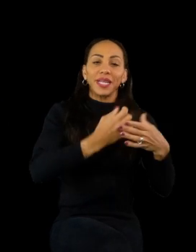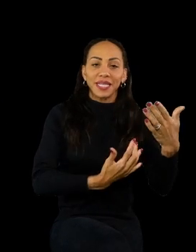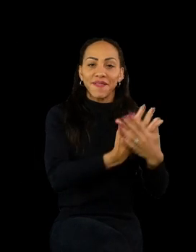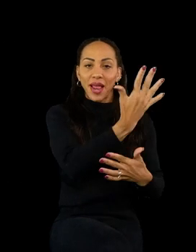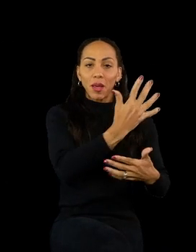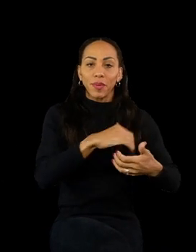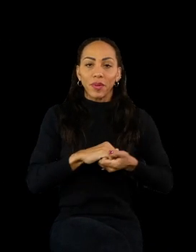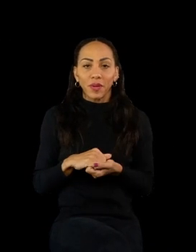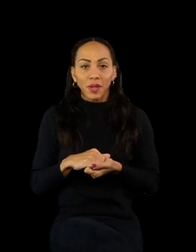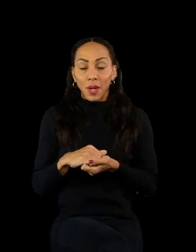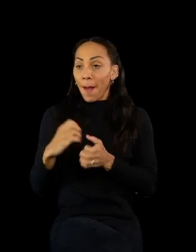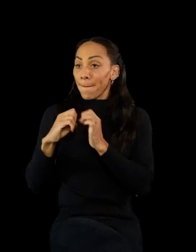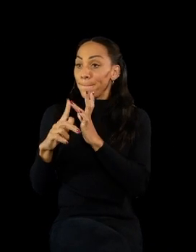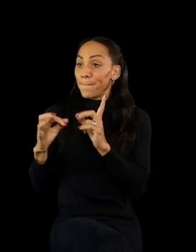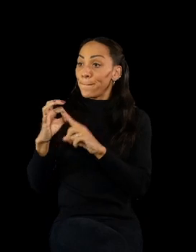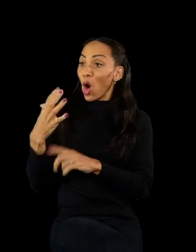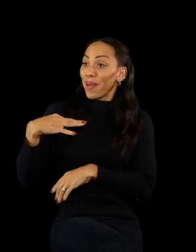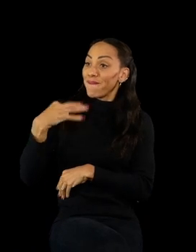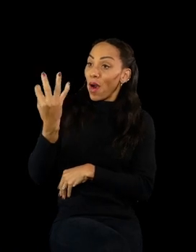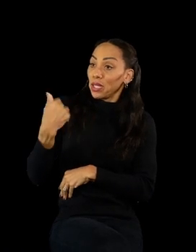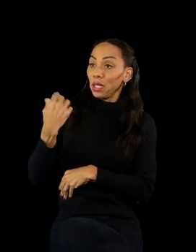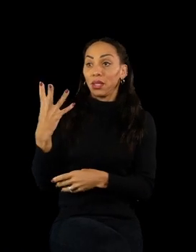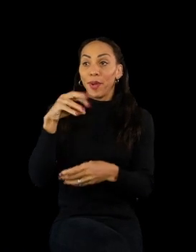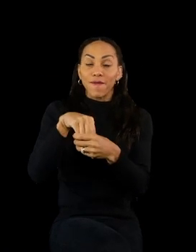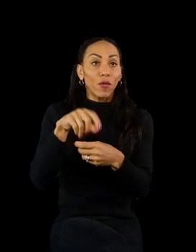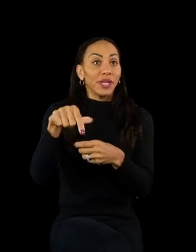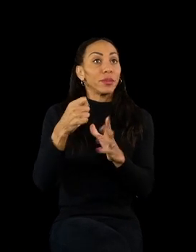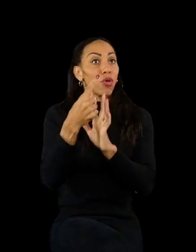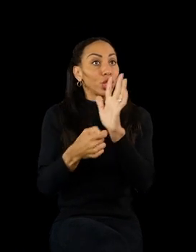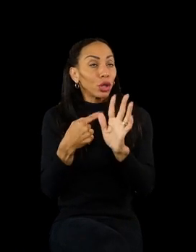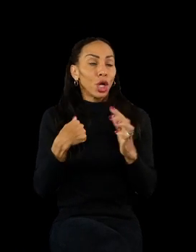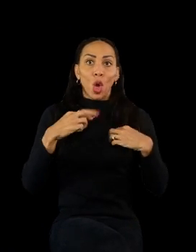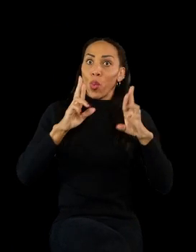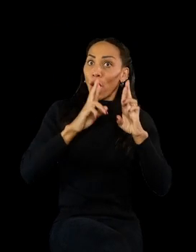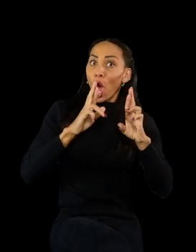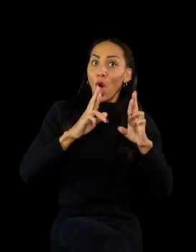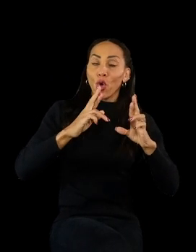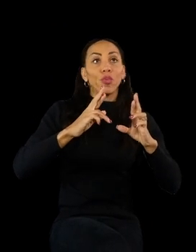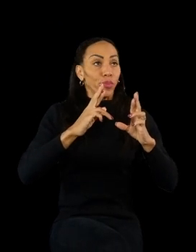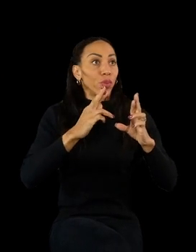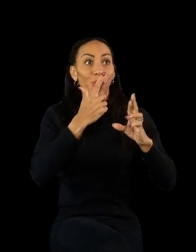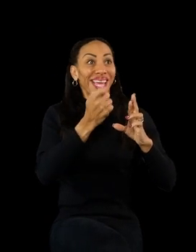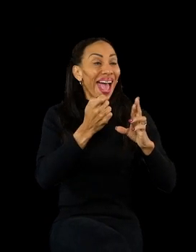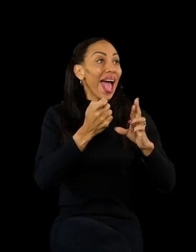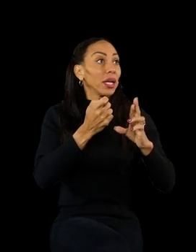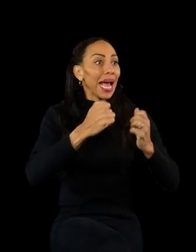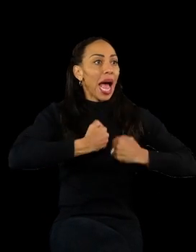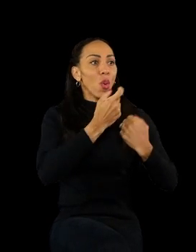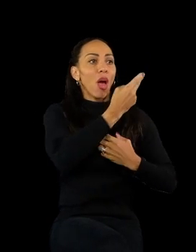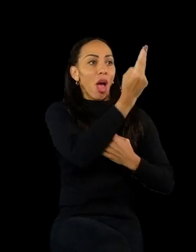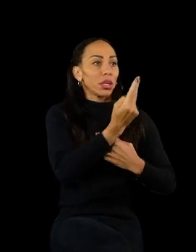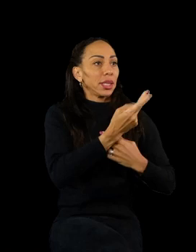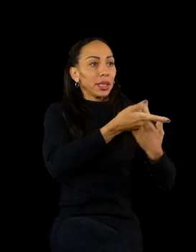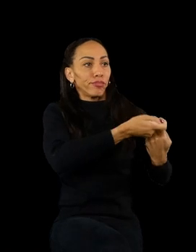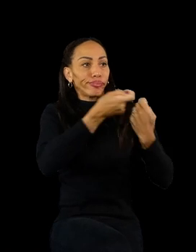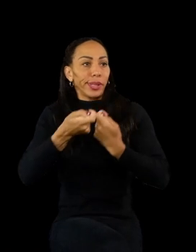So thanks for the BOP invitation for this project, and we hope we can bring along our artists to work